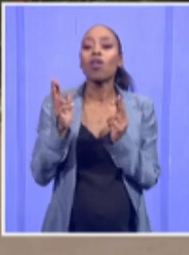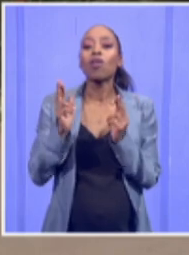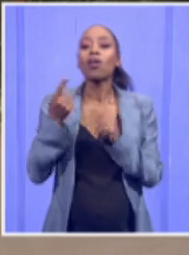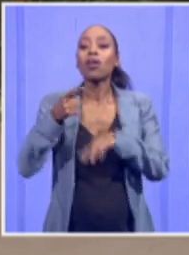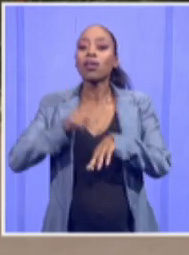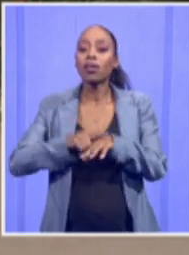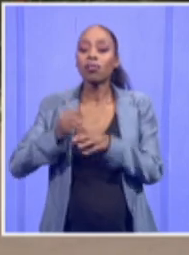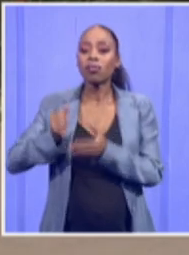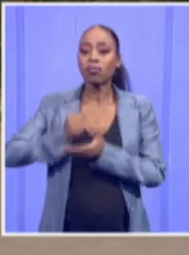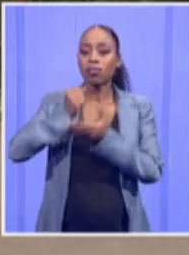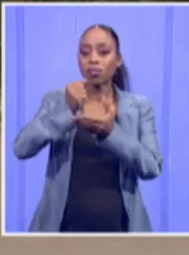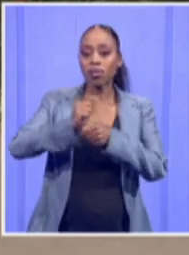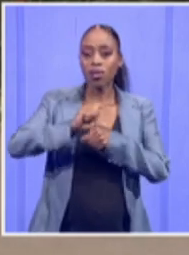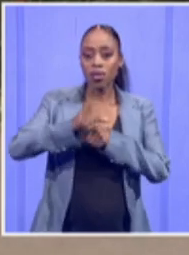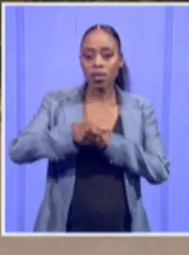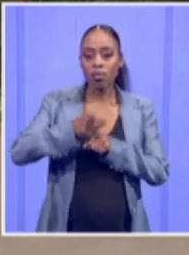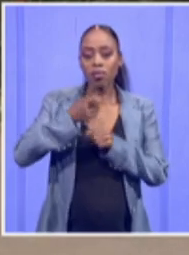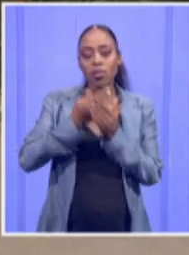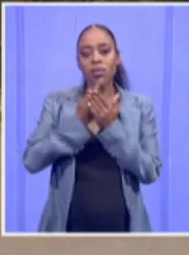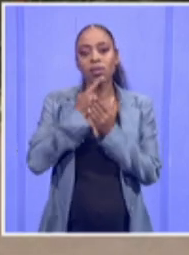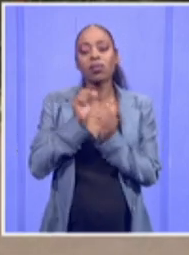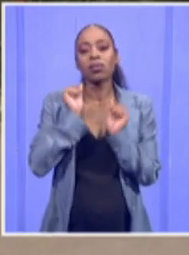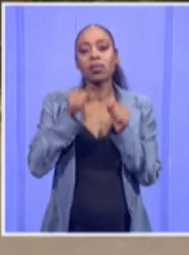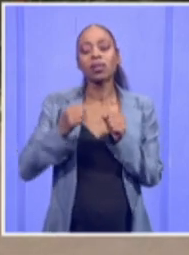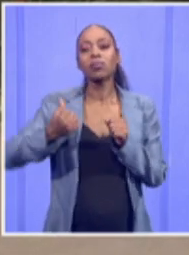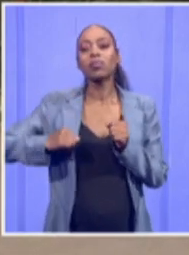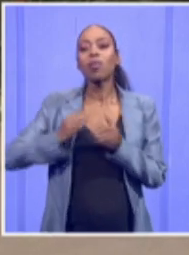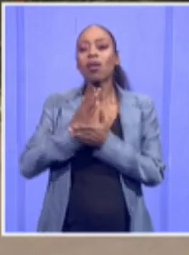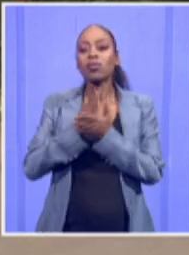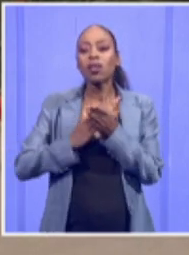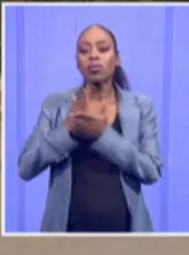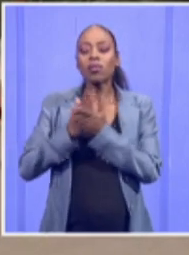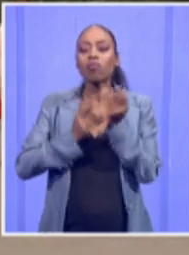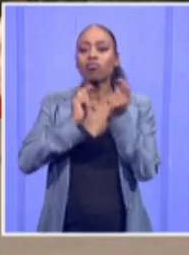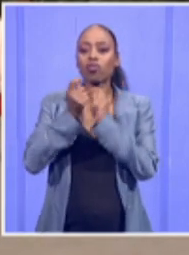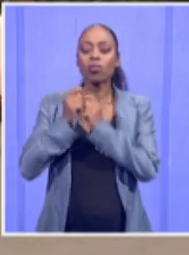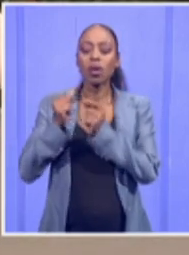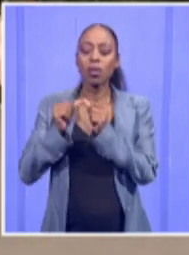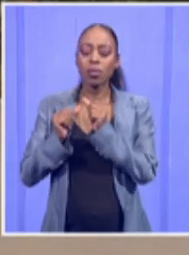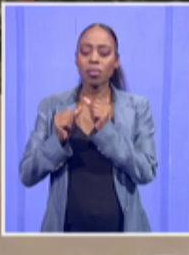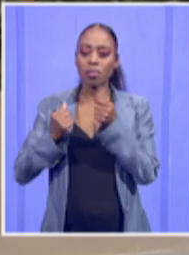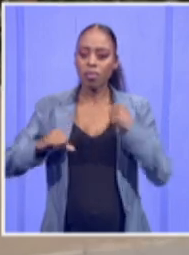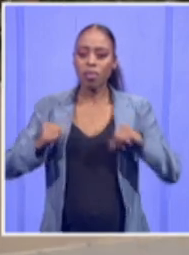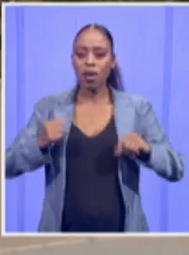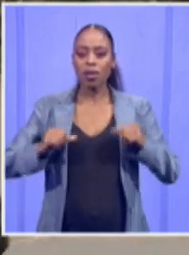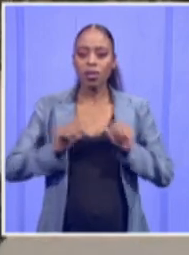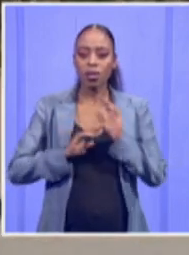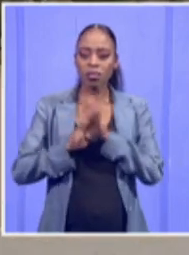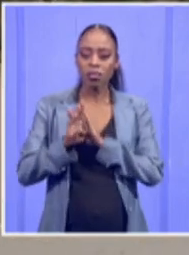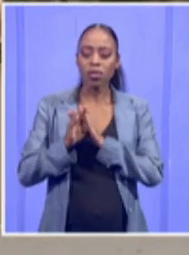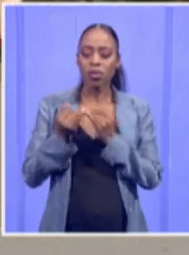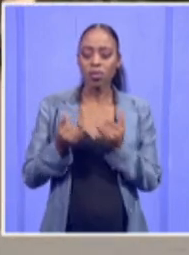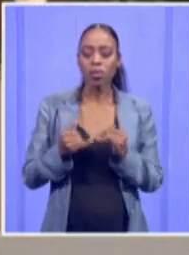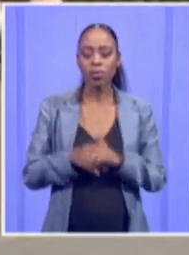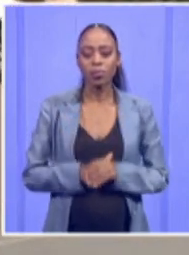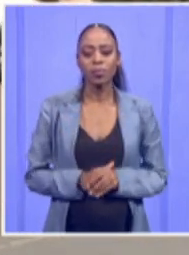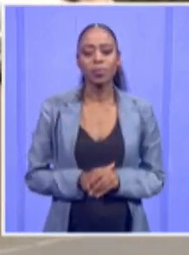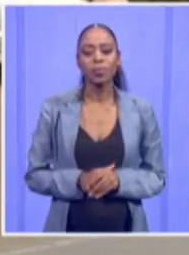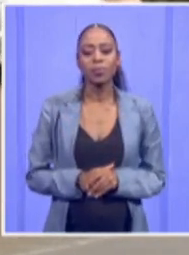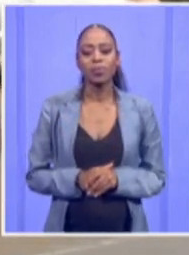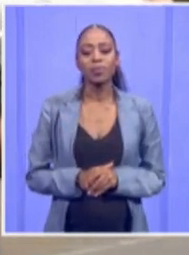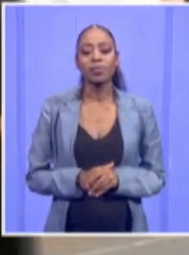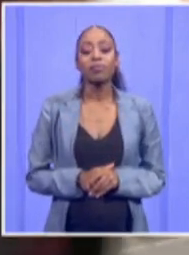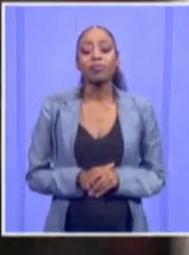we'll be able to say we've been able to turn around a few municipalities and now they are performing better. Thanks a lot for your time, sir. Great, thank you very much.